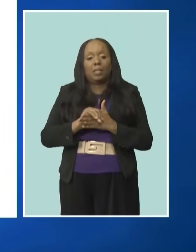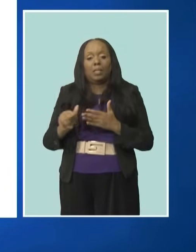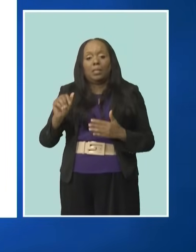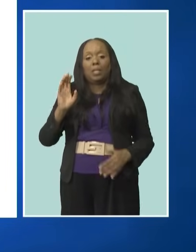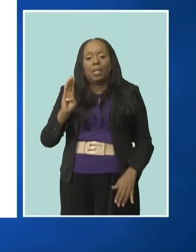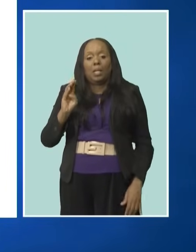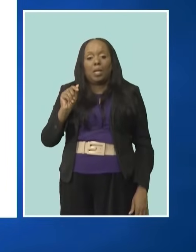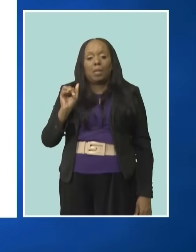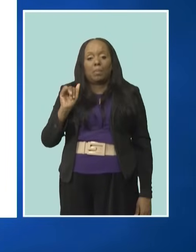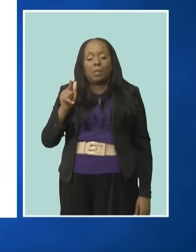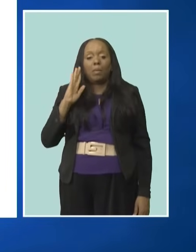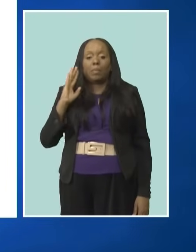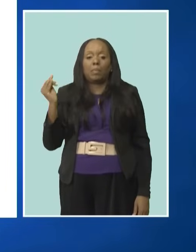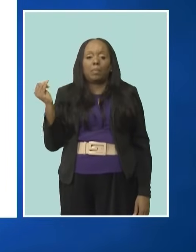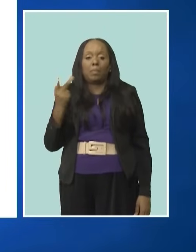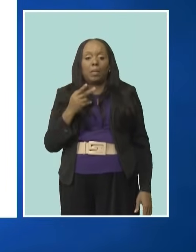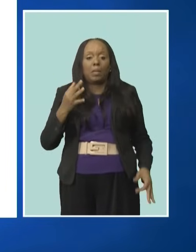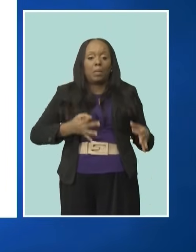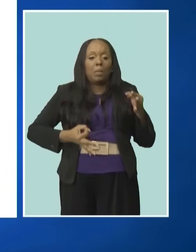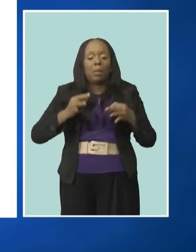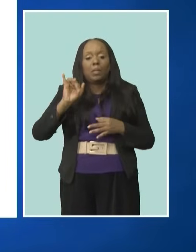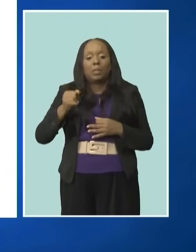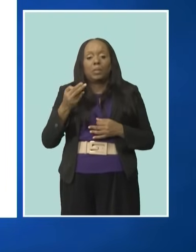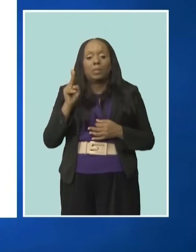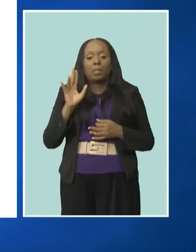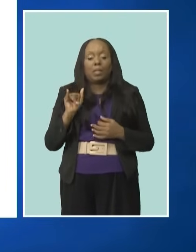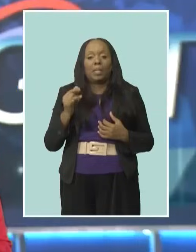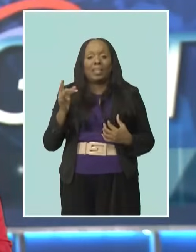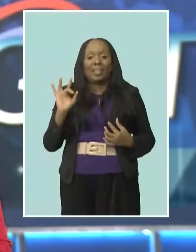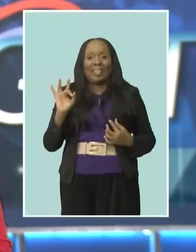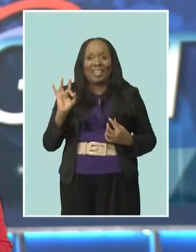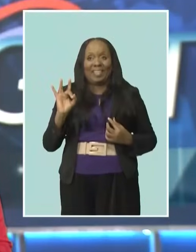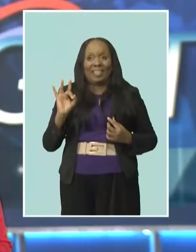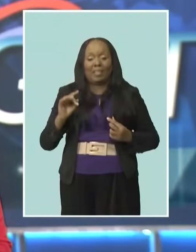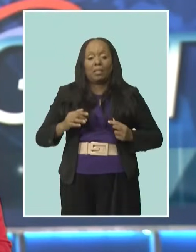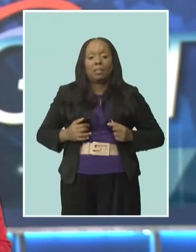1 surety and will reappear in court on July 8th.